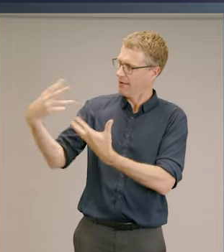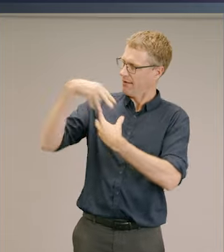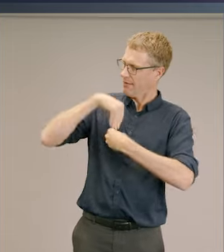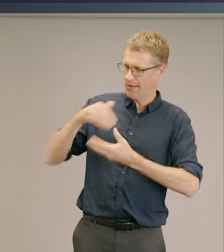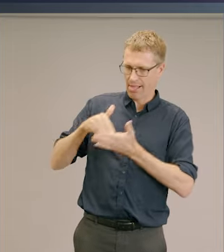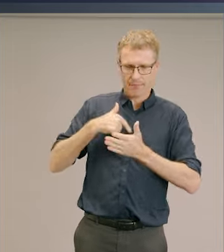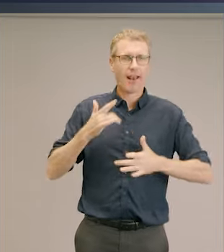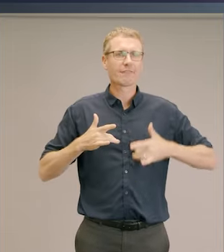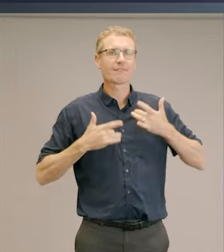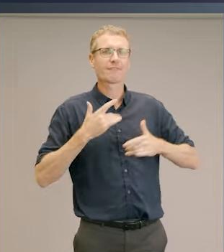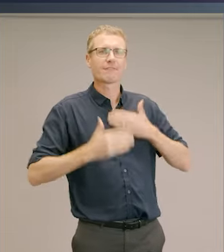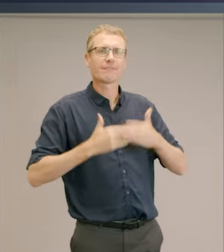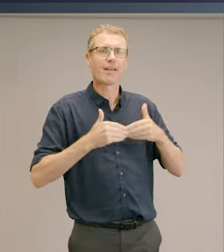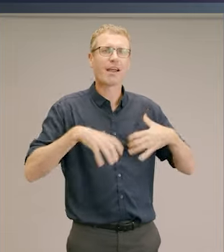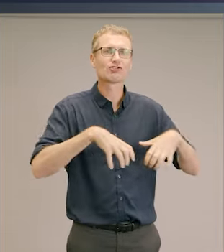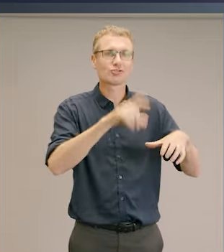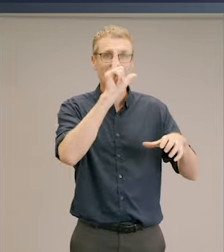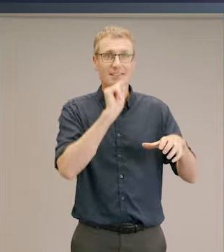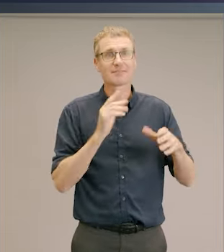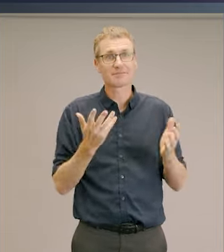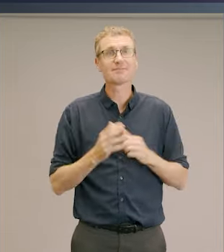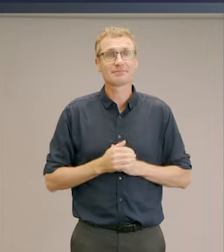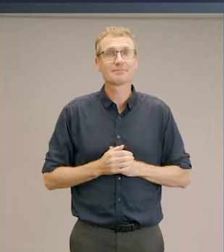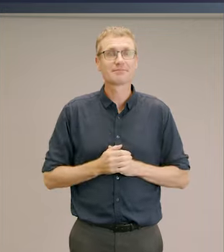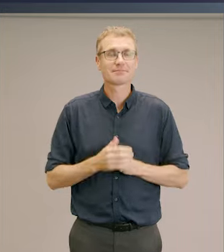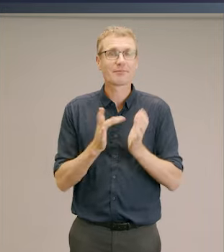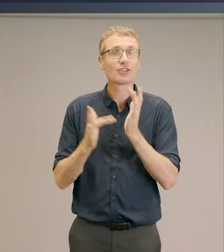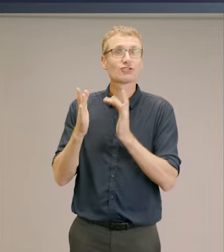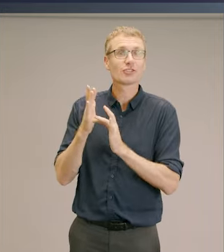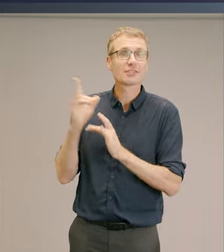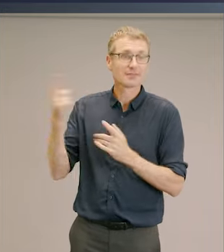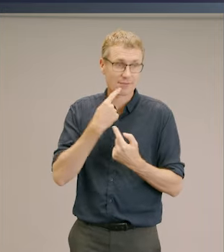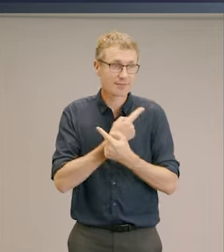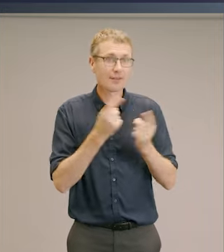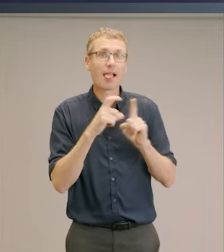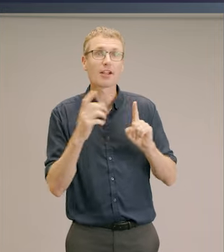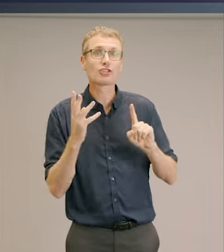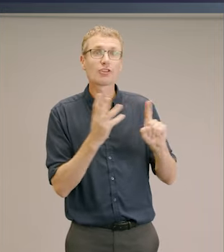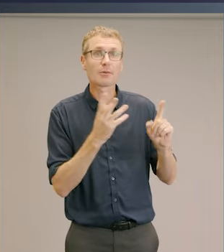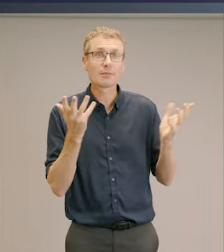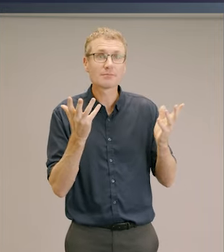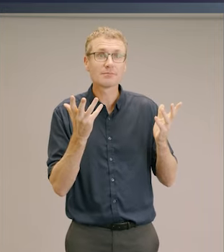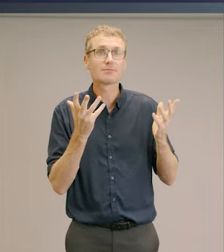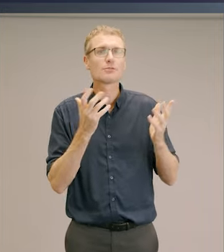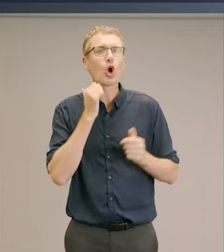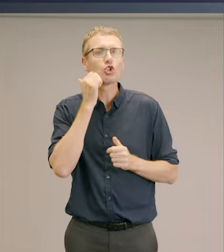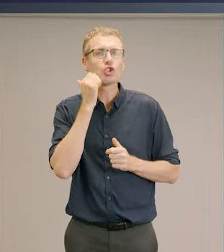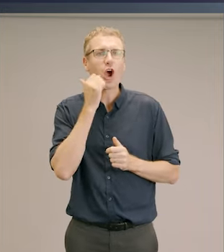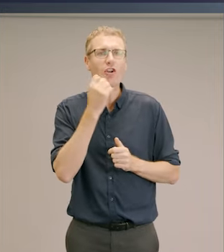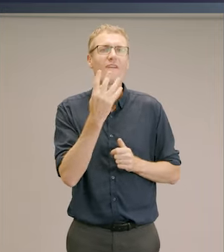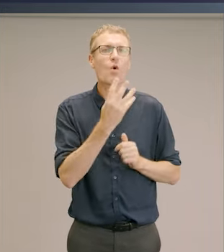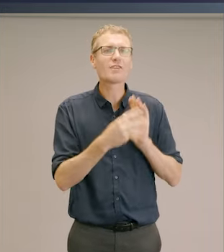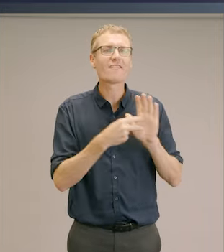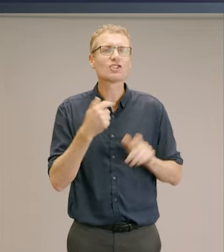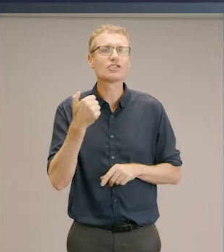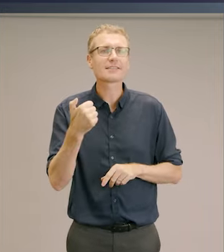that reality and apply it in our own lives. Jesus said to his disciples in